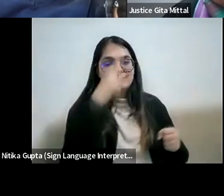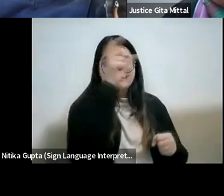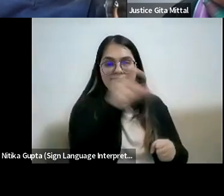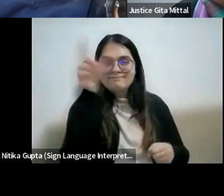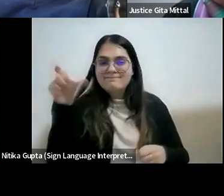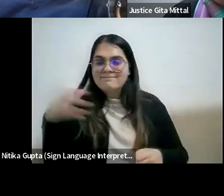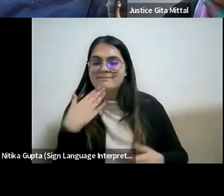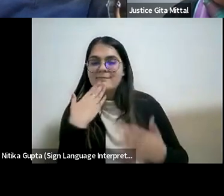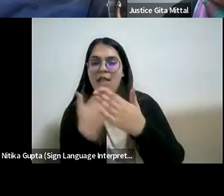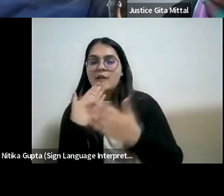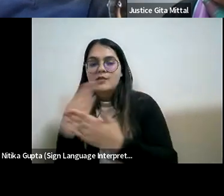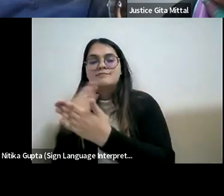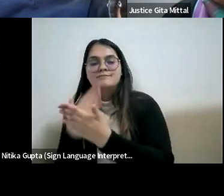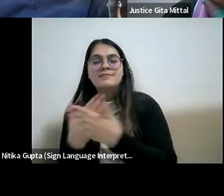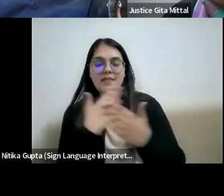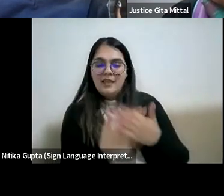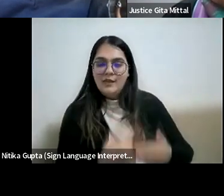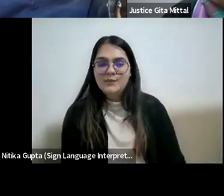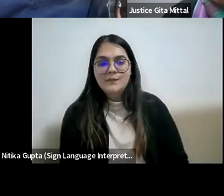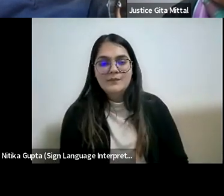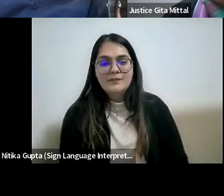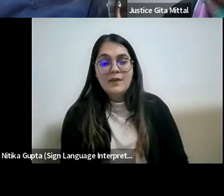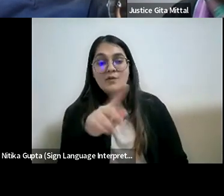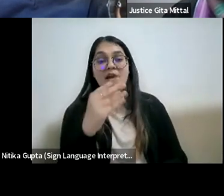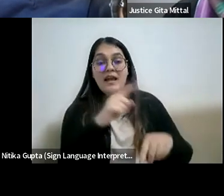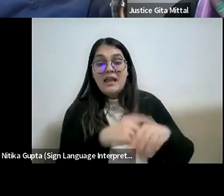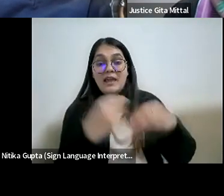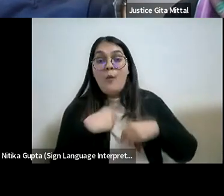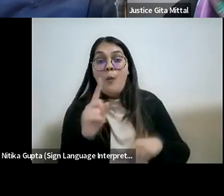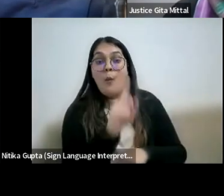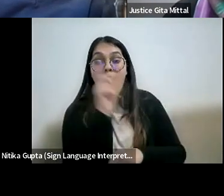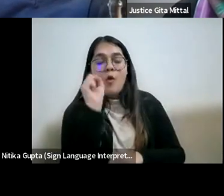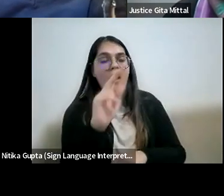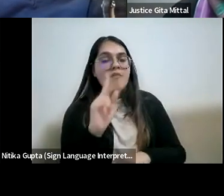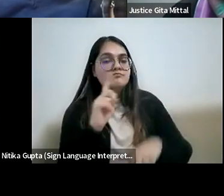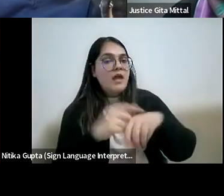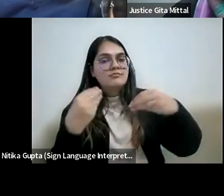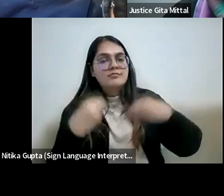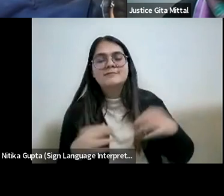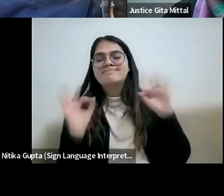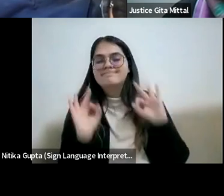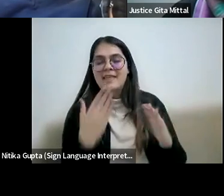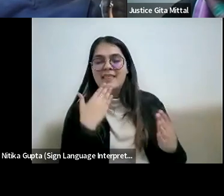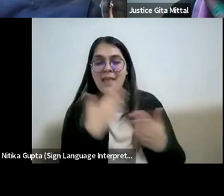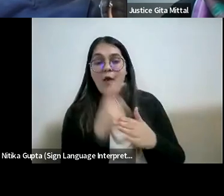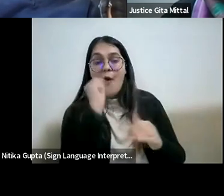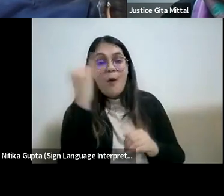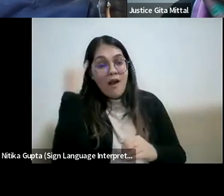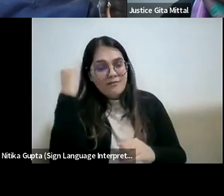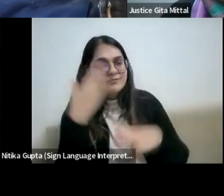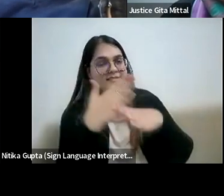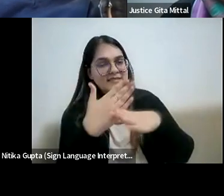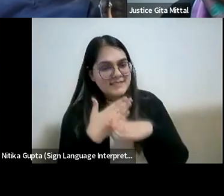Mander, and Ms. Meira Kumar for having spared an hour of their valuable time to be with us, for having shared these wonderful